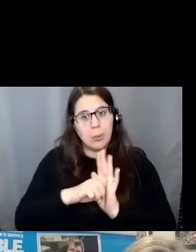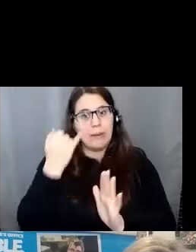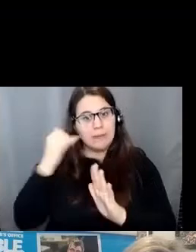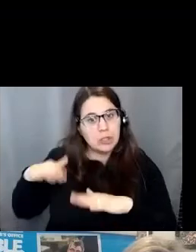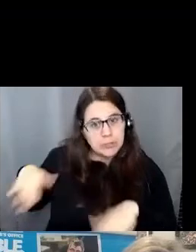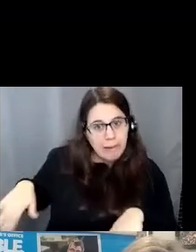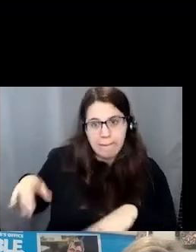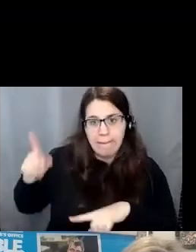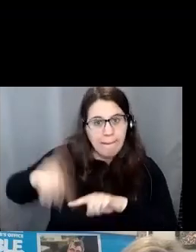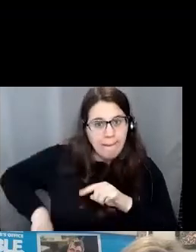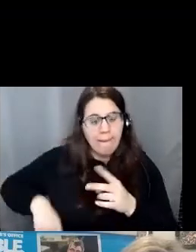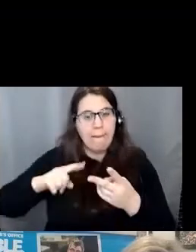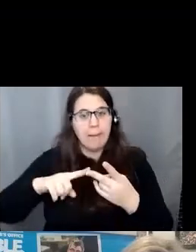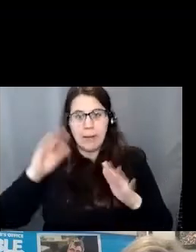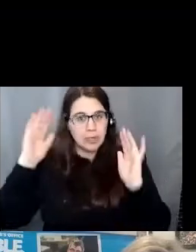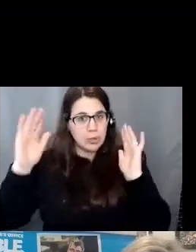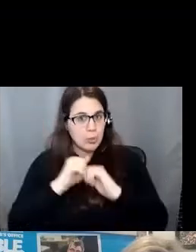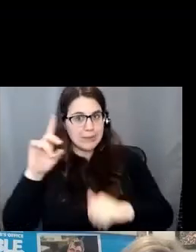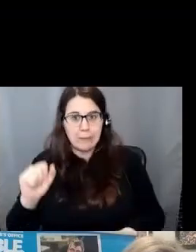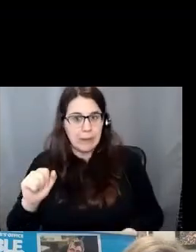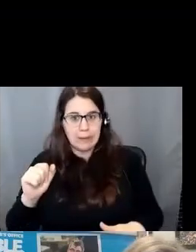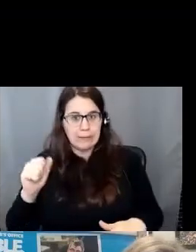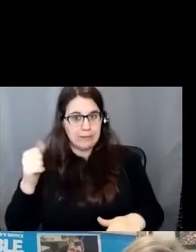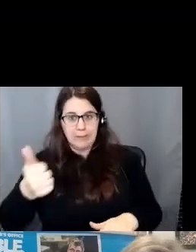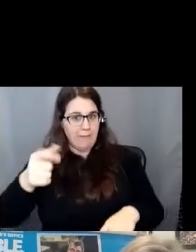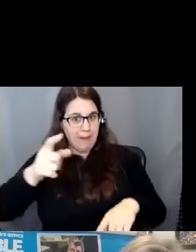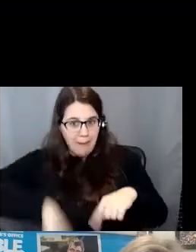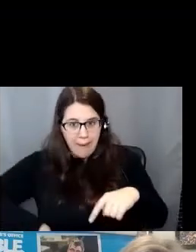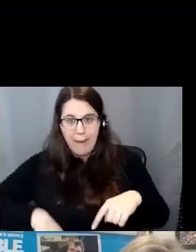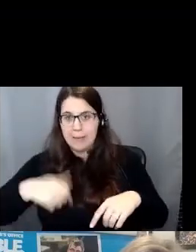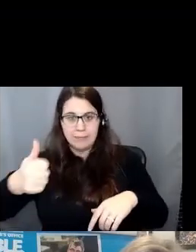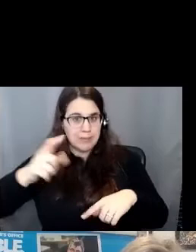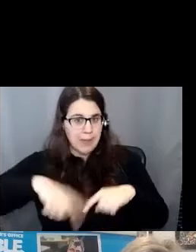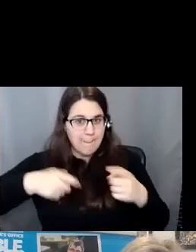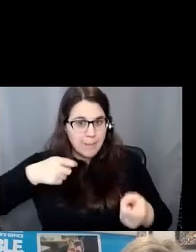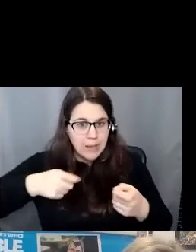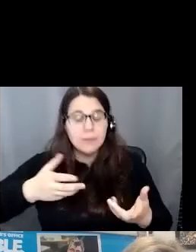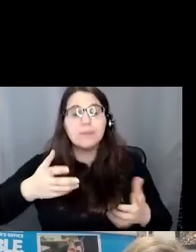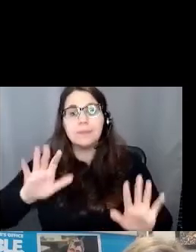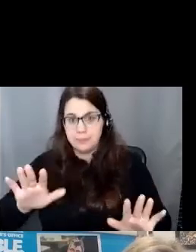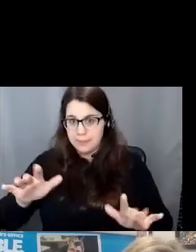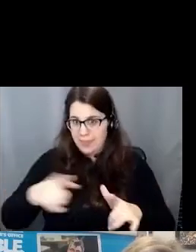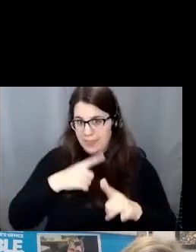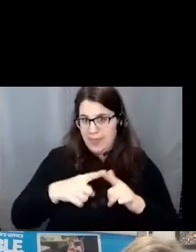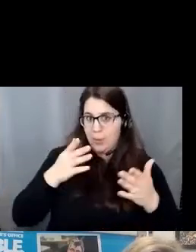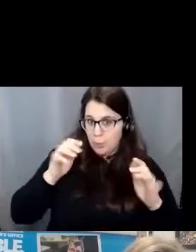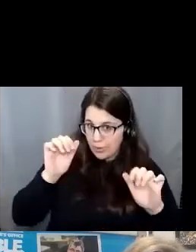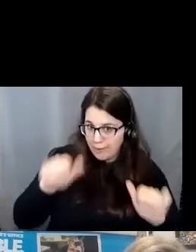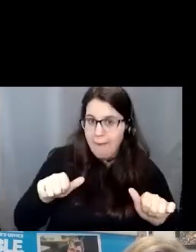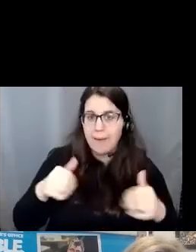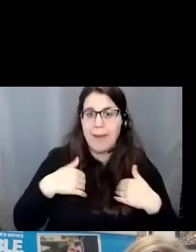an adult with a disability who is not able or willing to enroll and manage the account, then the Act allows for what's called